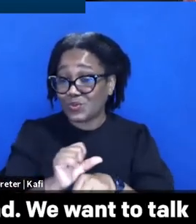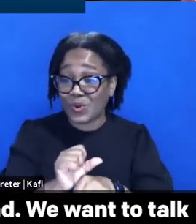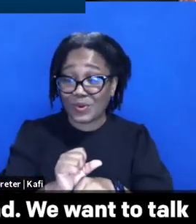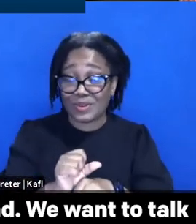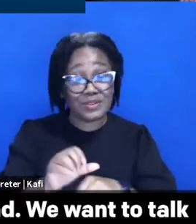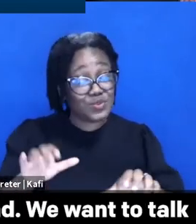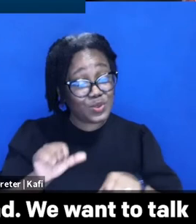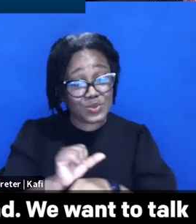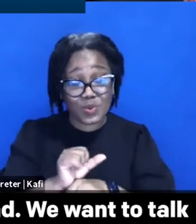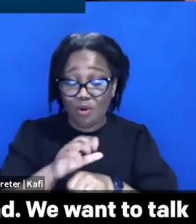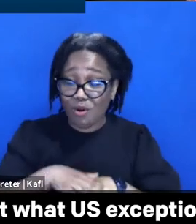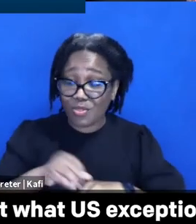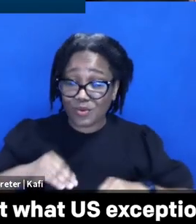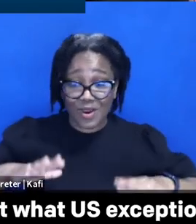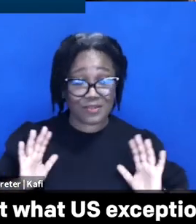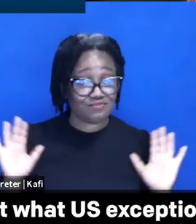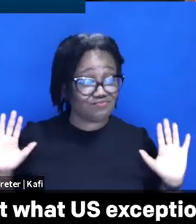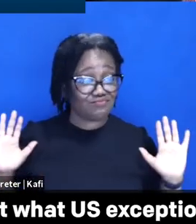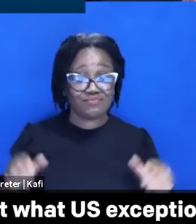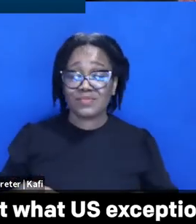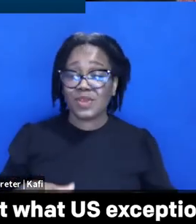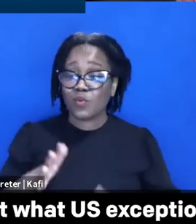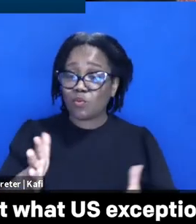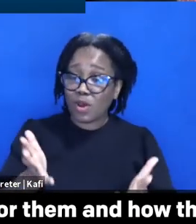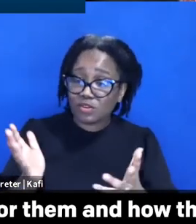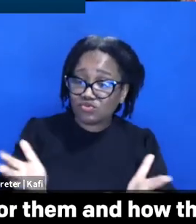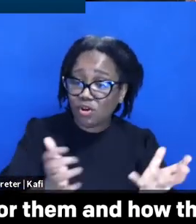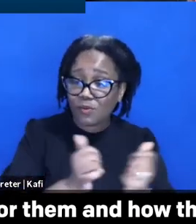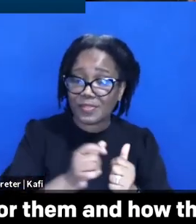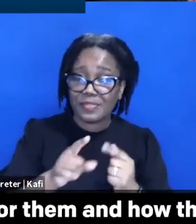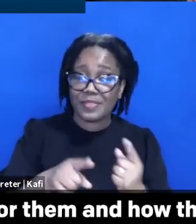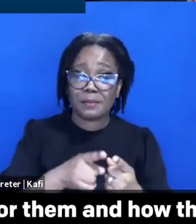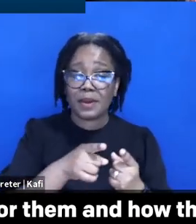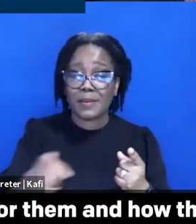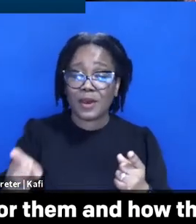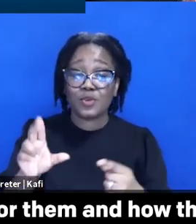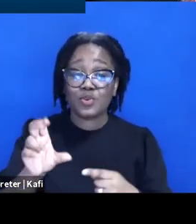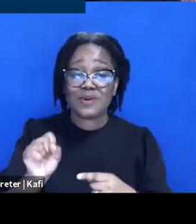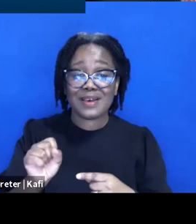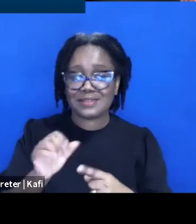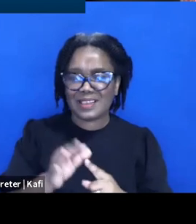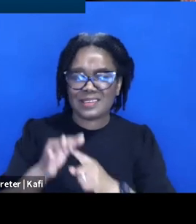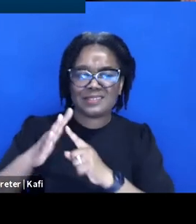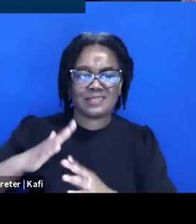ground, where we want to talk to them about what US exceptionalism means for them, and how is